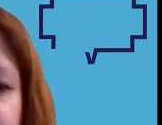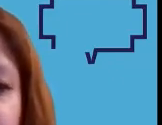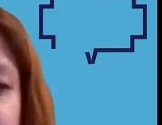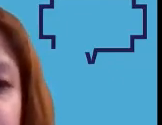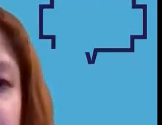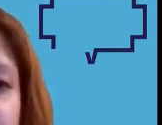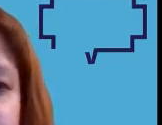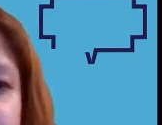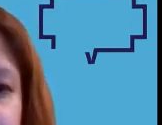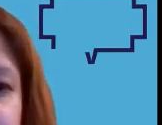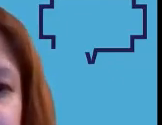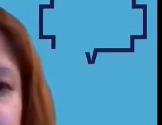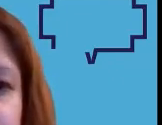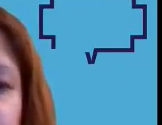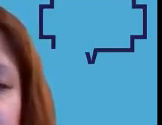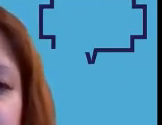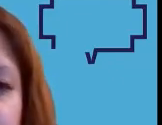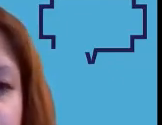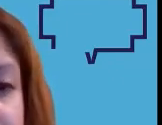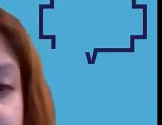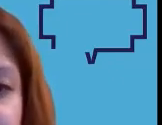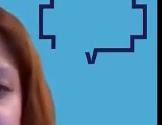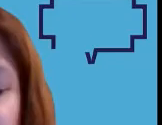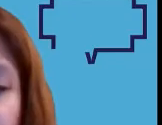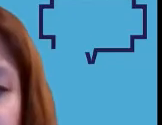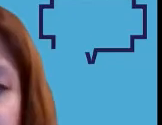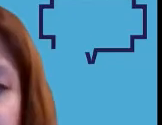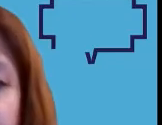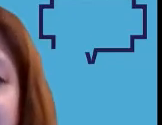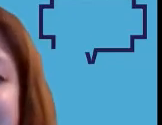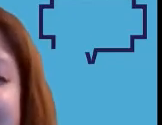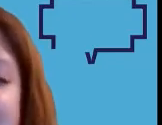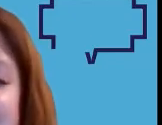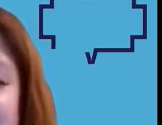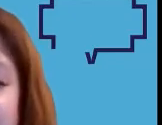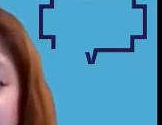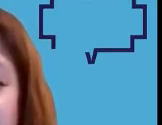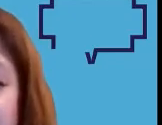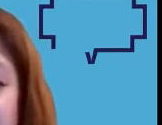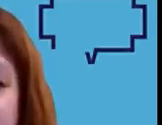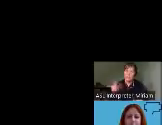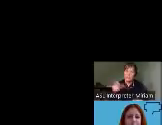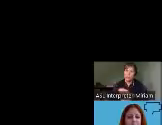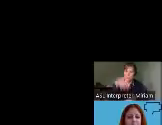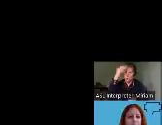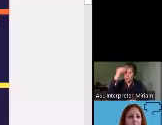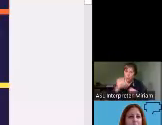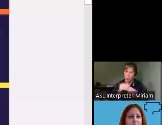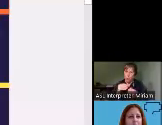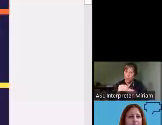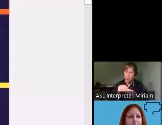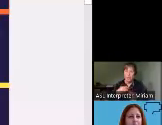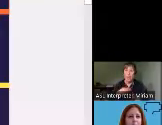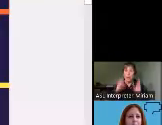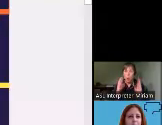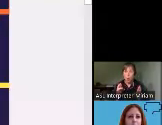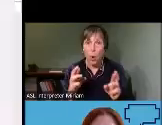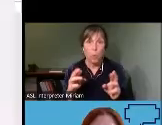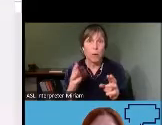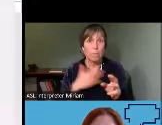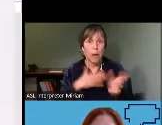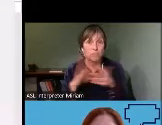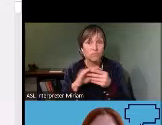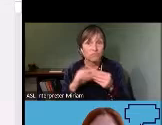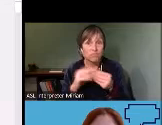you know reaching out to citizens so we know we have a lot to learn um and i hope what i am going to go over today is going to be